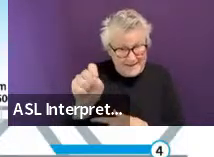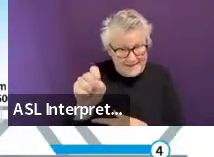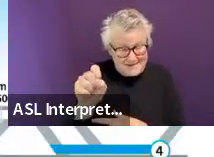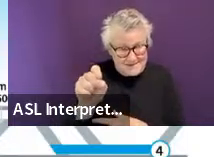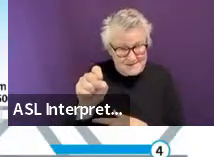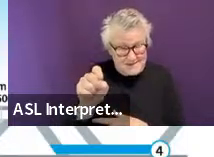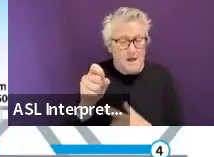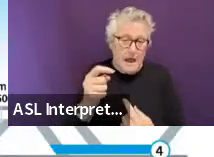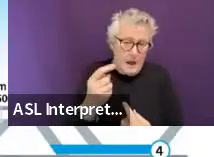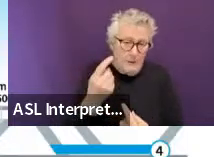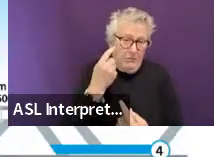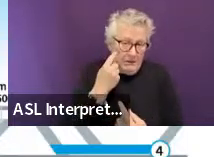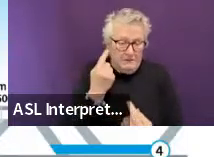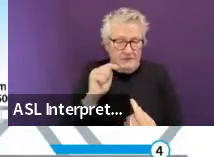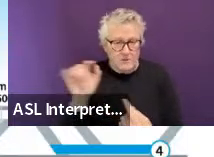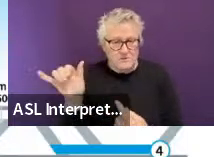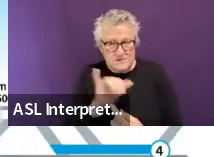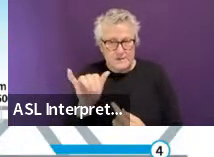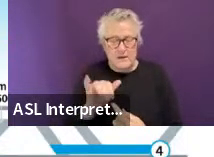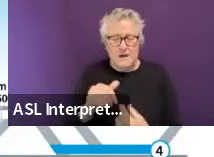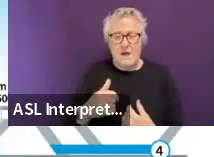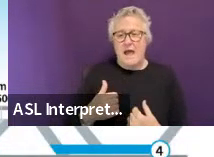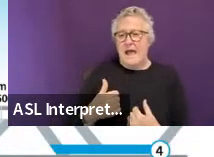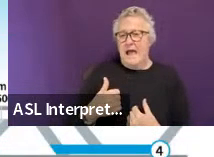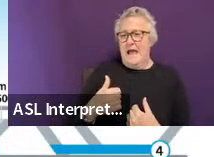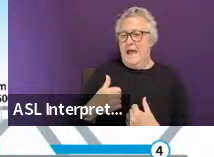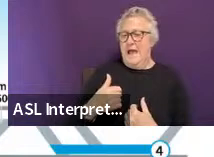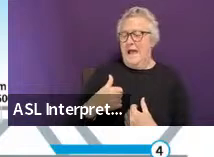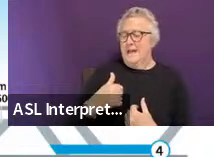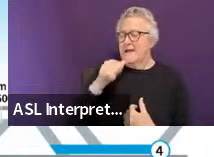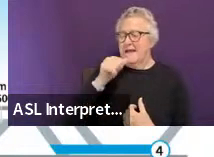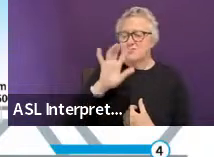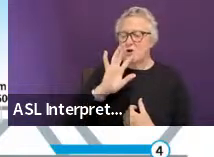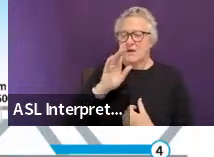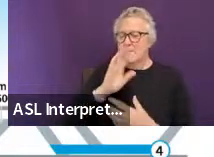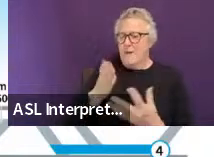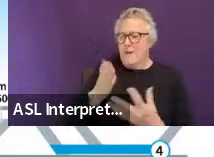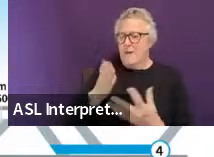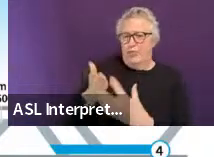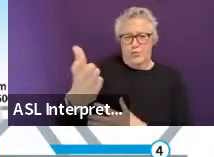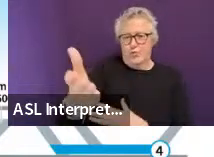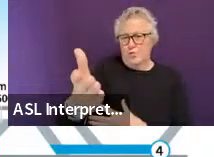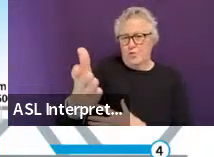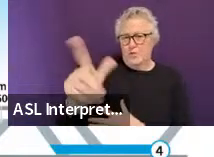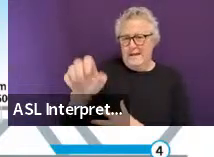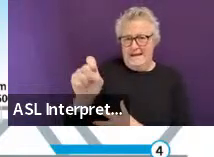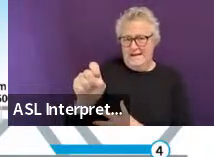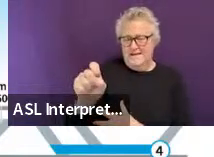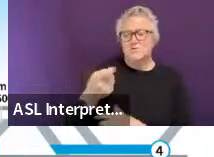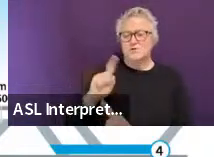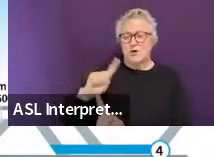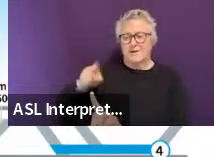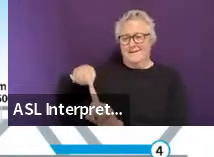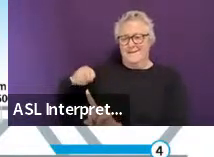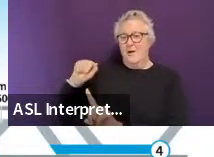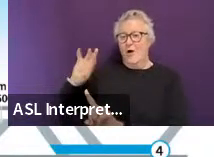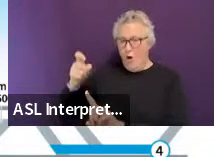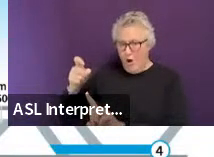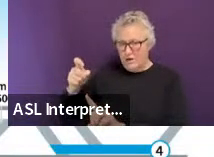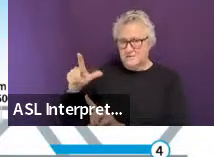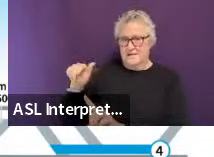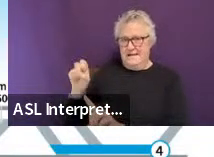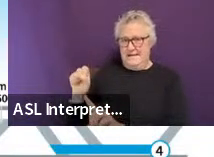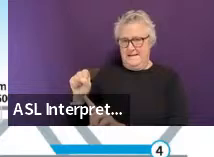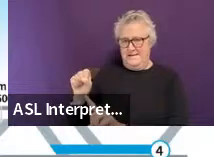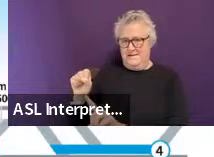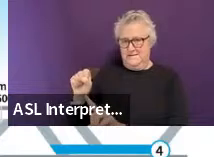down to like the disproportional benefit. I'm not talking through lanes. I'm talking aux lanes. That's what we're talking about right now is aux lanes. And the question is